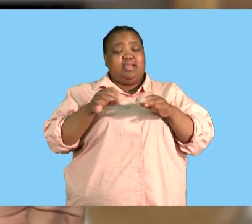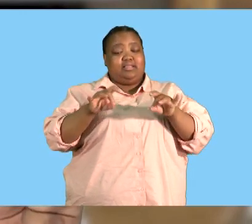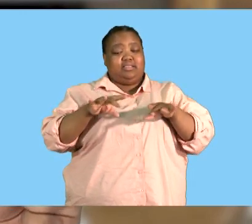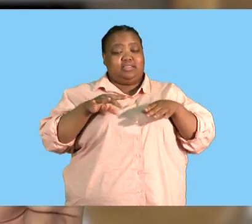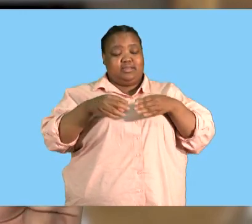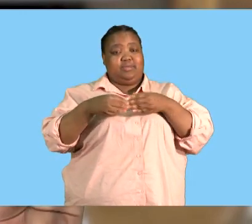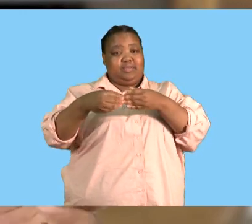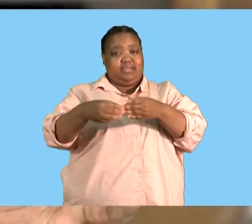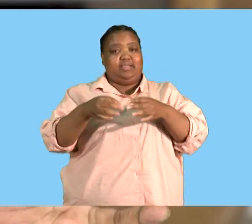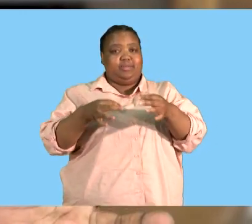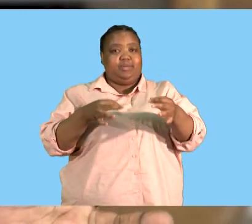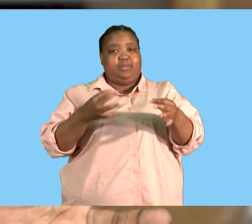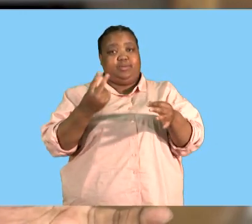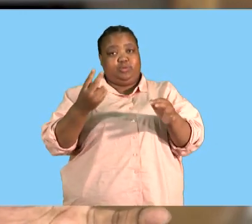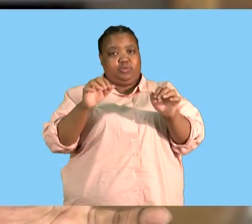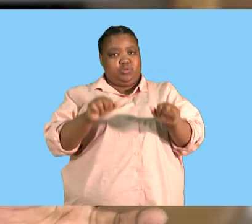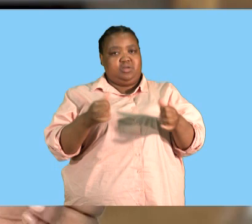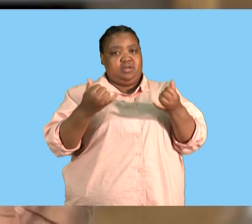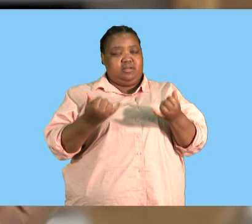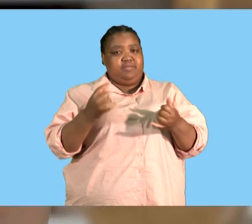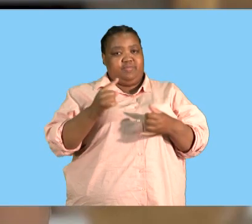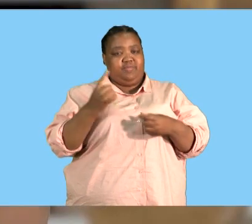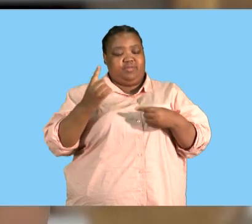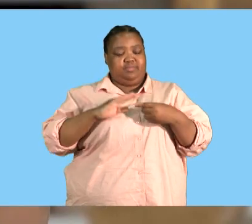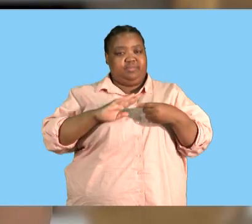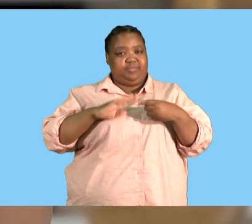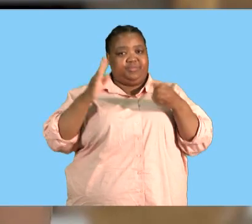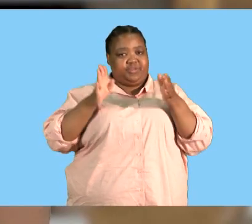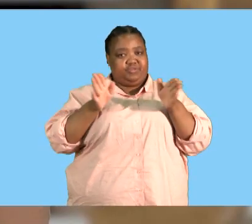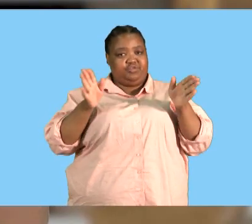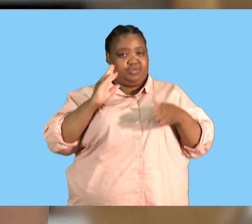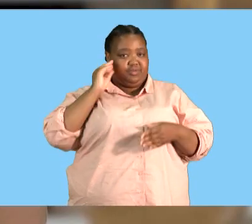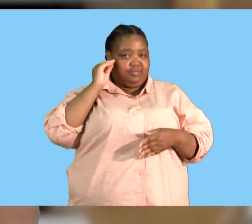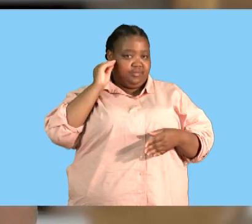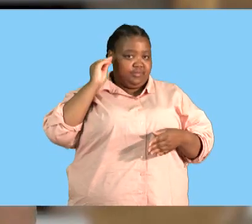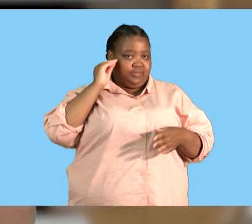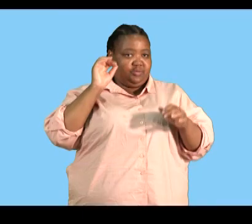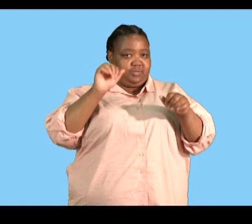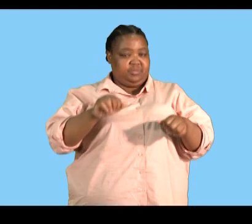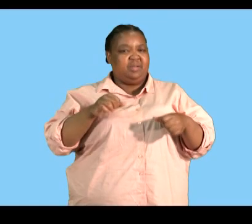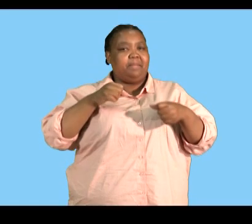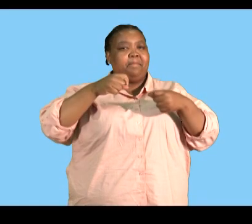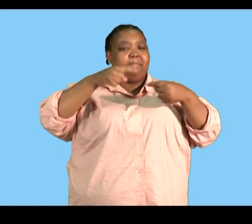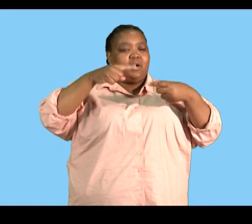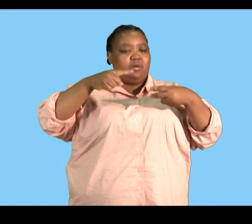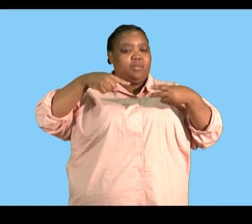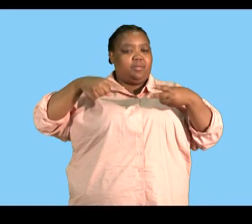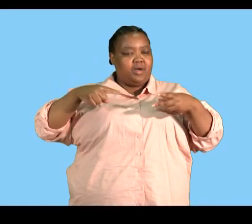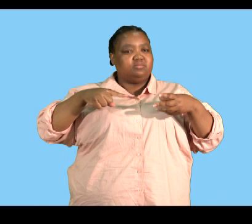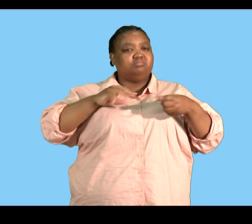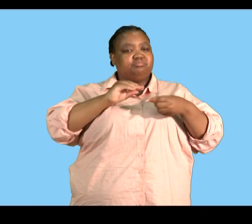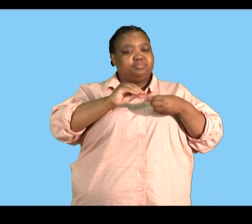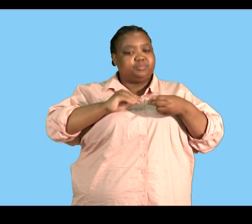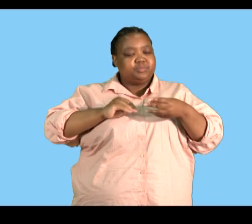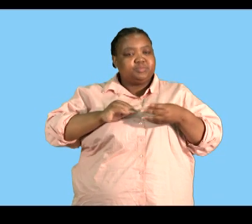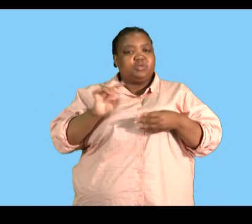Now with Paper 2, firstly we are going to look at the general information that we'll be looking at. Firstly, it will be the mark allocation and the